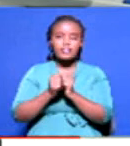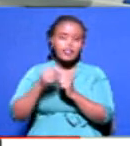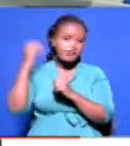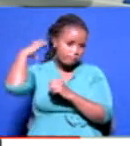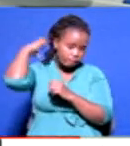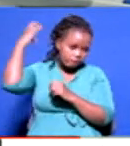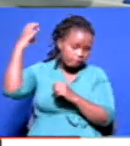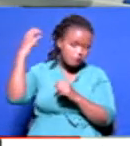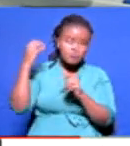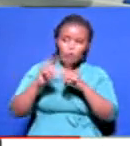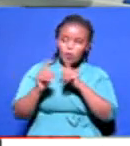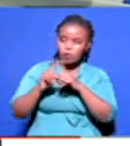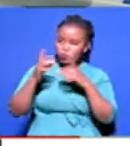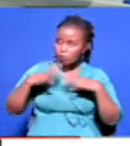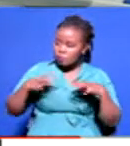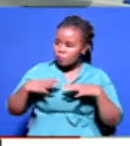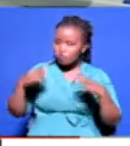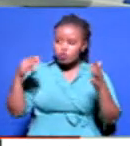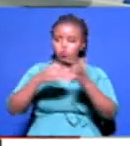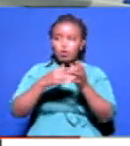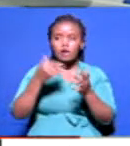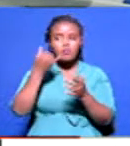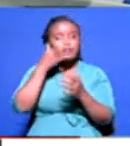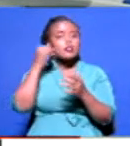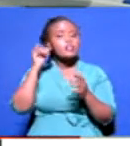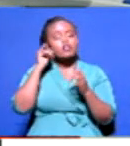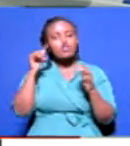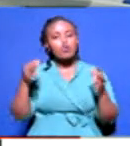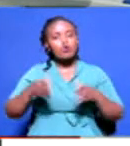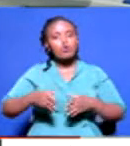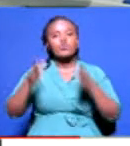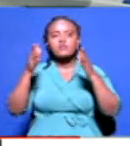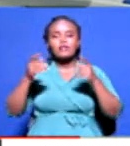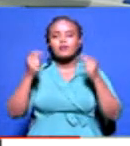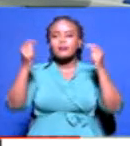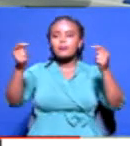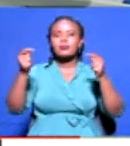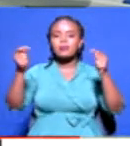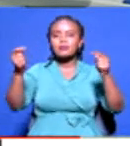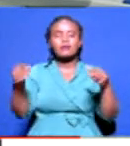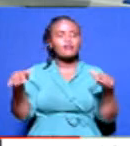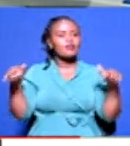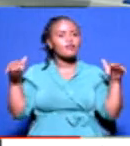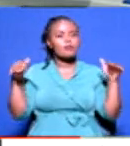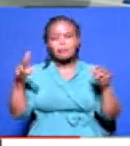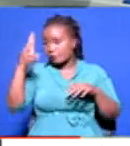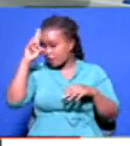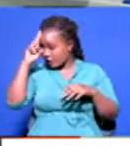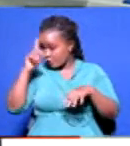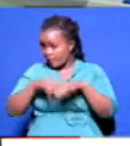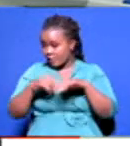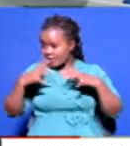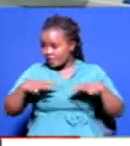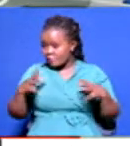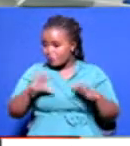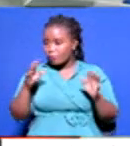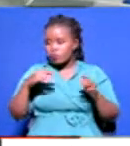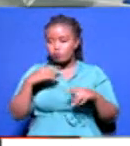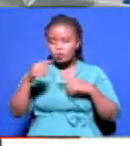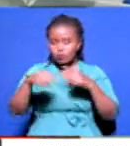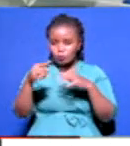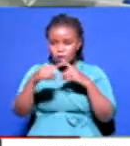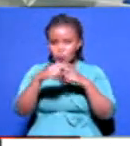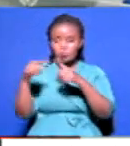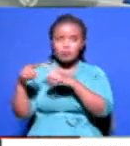locals barricaded the Isiolo Muriri Road, protesting laxity by police as the attackers terrorized locals for hours. Beatrice